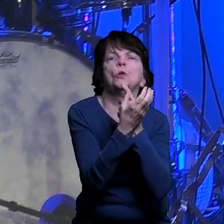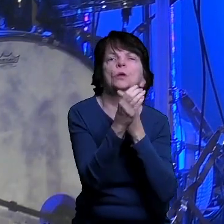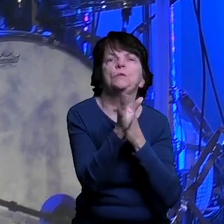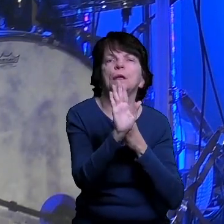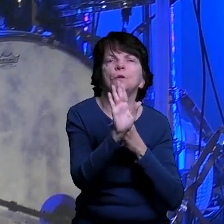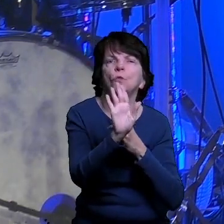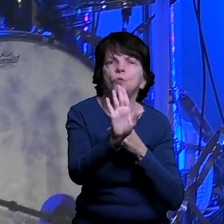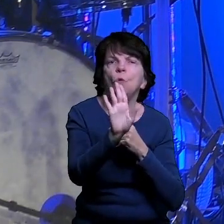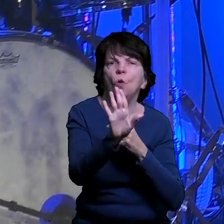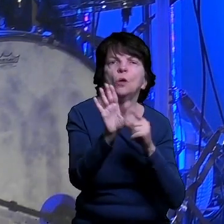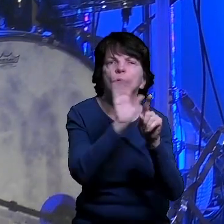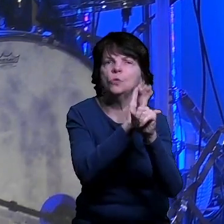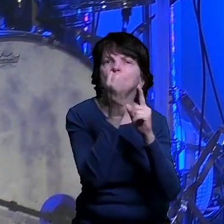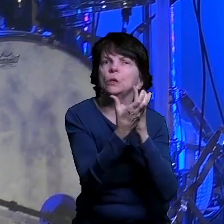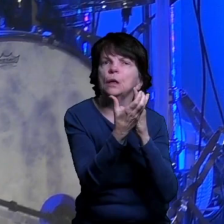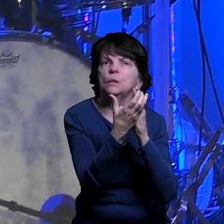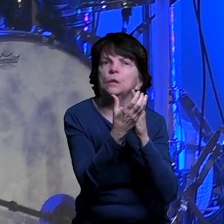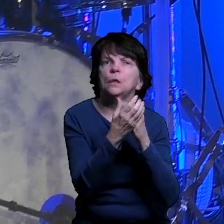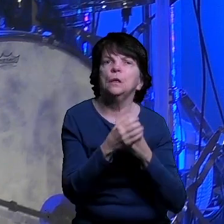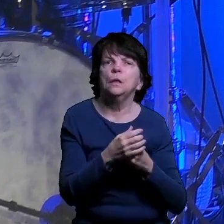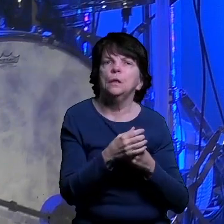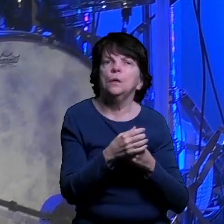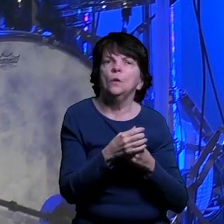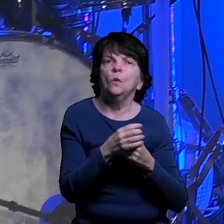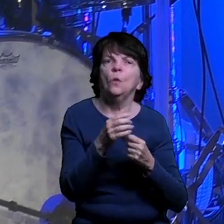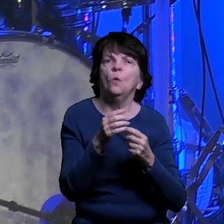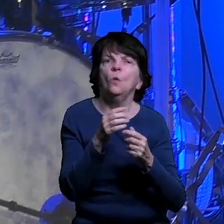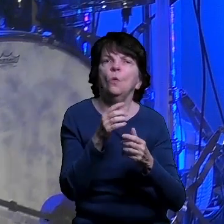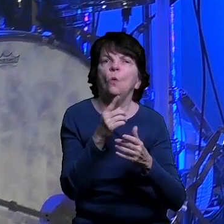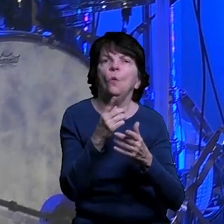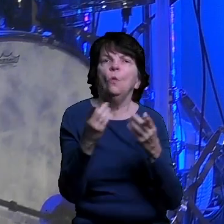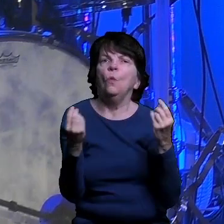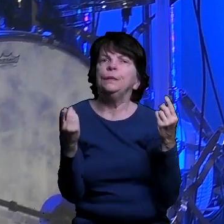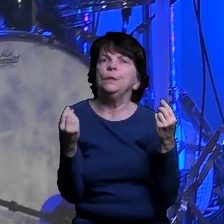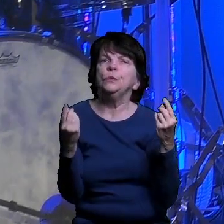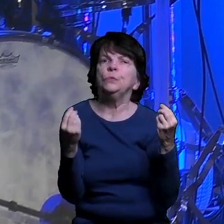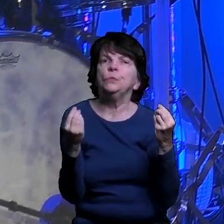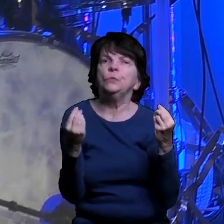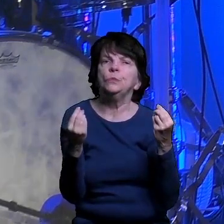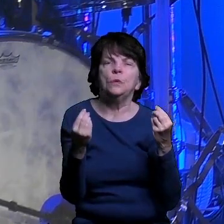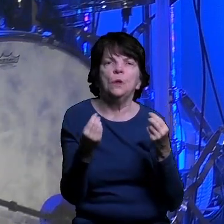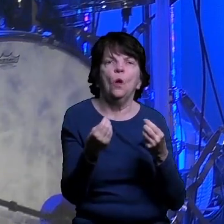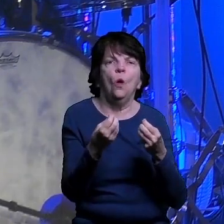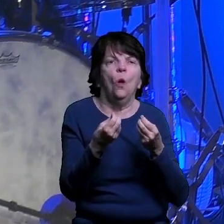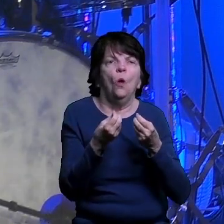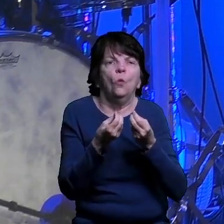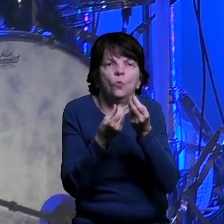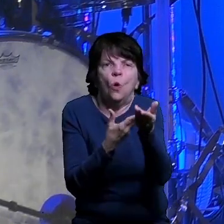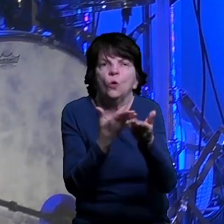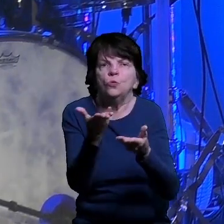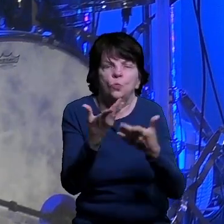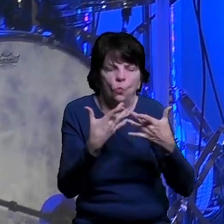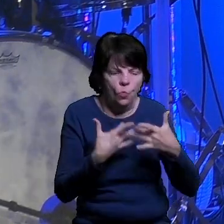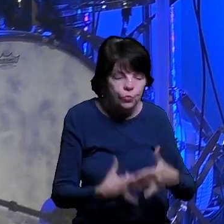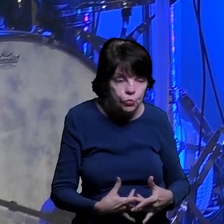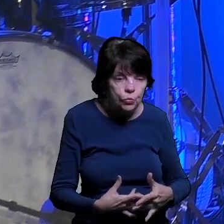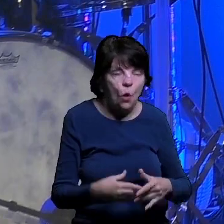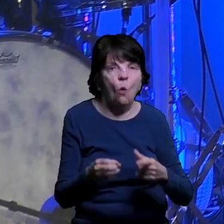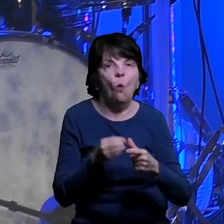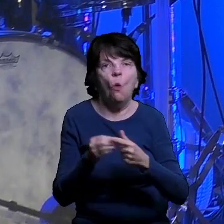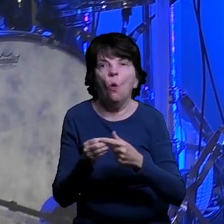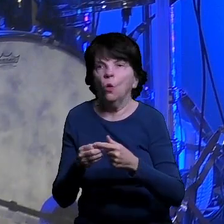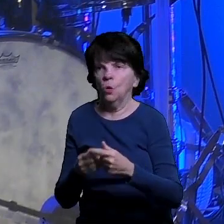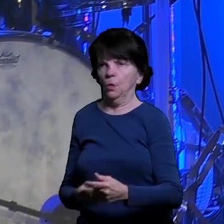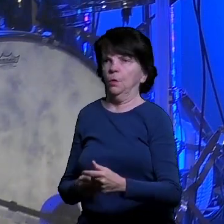you rise back up, float to the top, and continue to be pliable and adaptable in